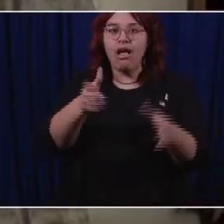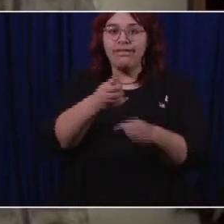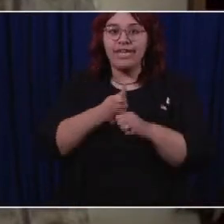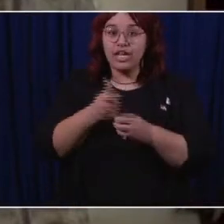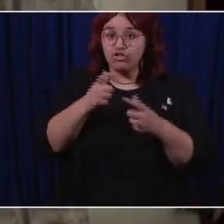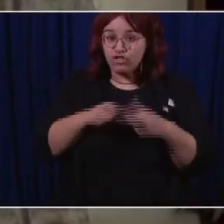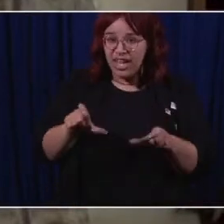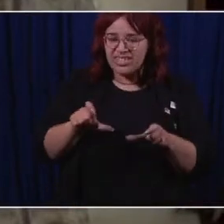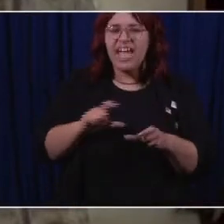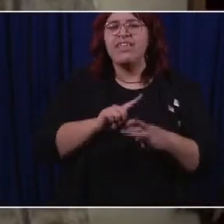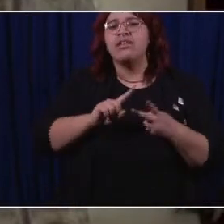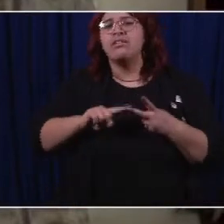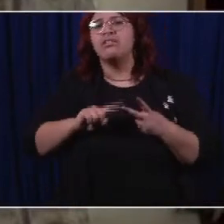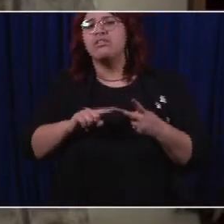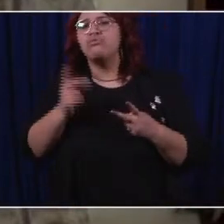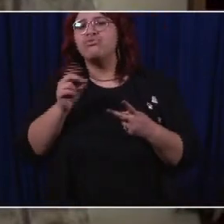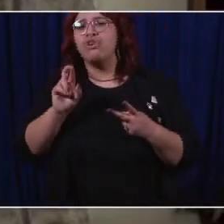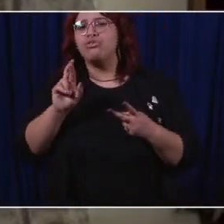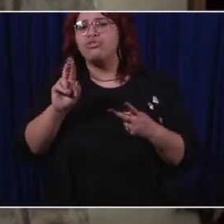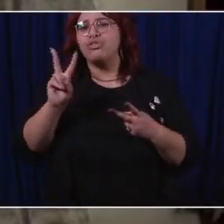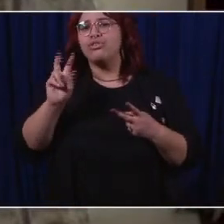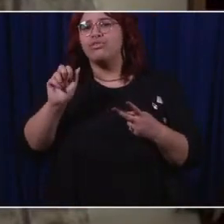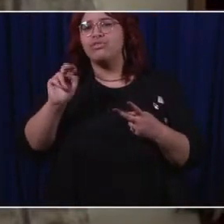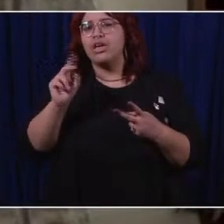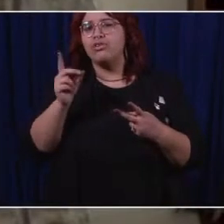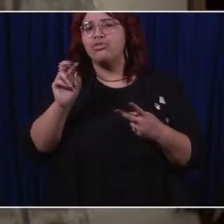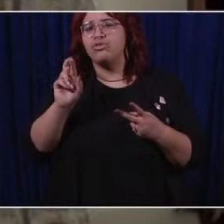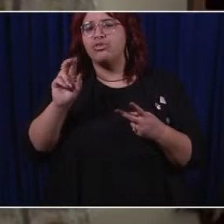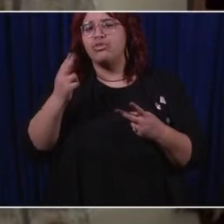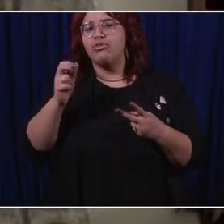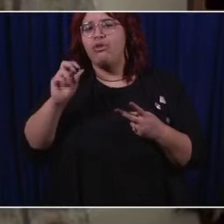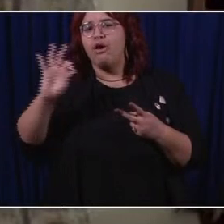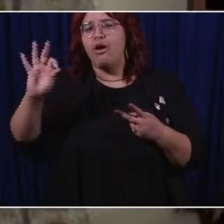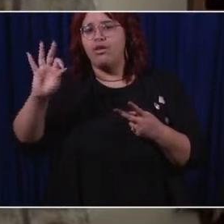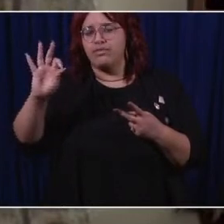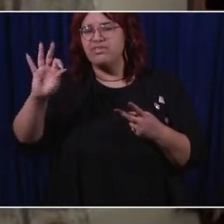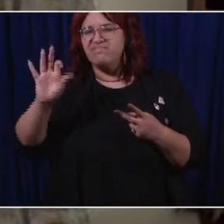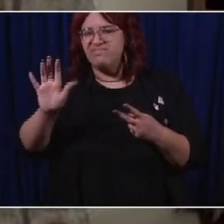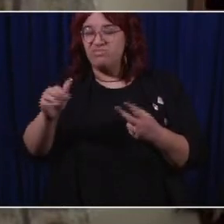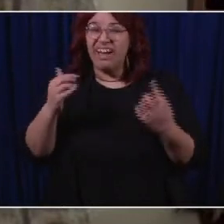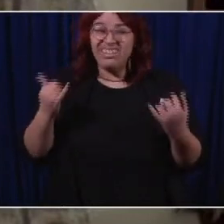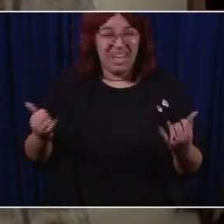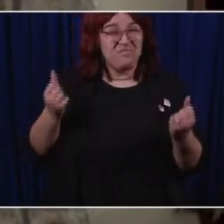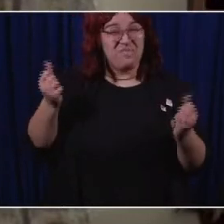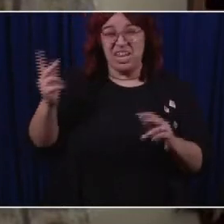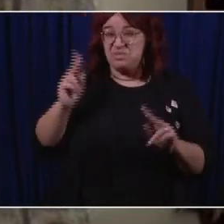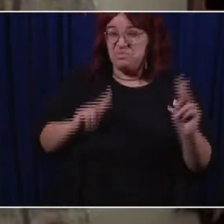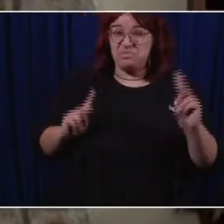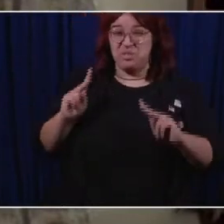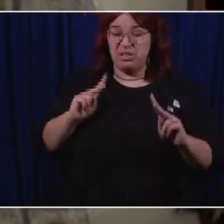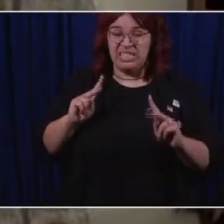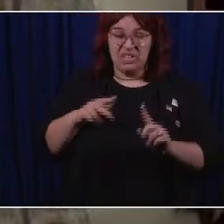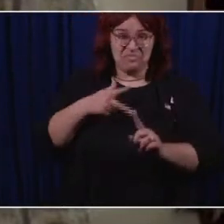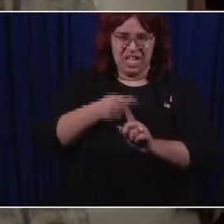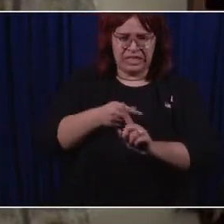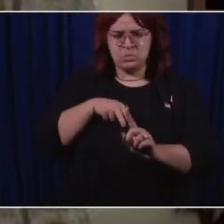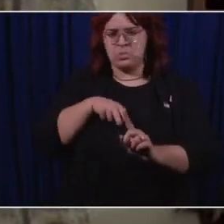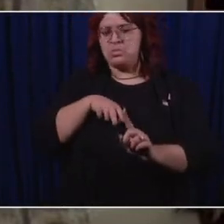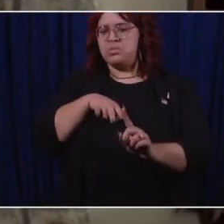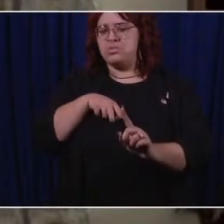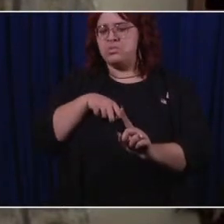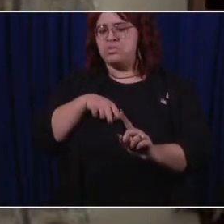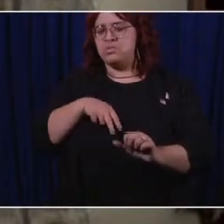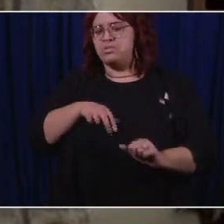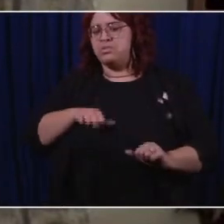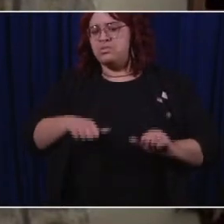Dr. Vanderhoff, there's so much hesitancy out there when it comes to the vaccine. And having said that, does that hurt our ability